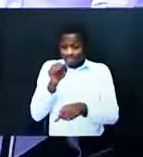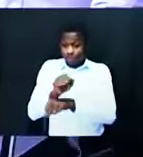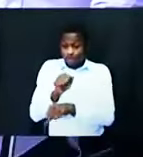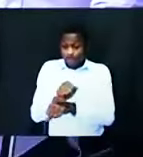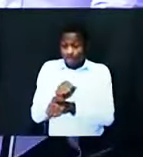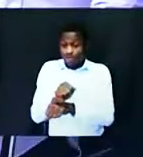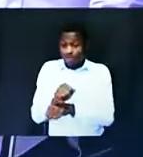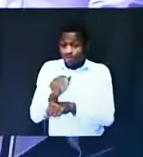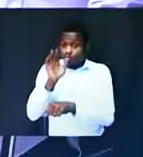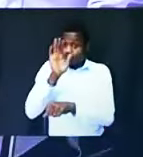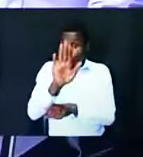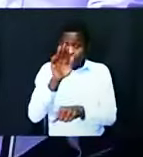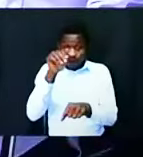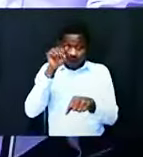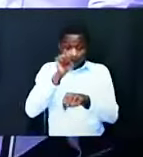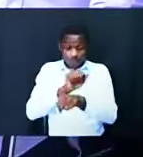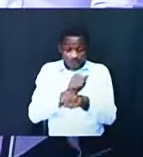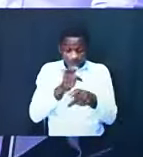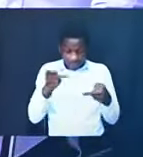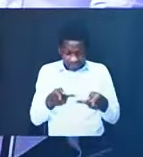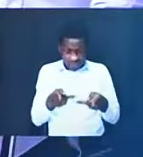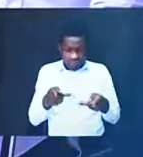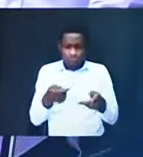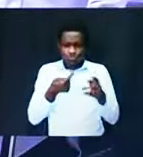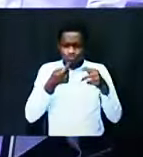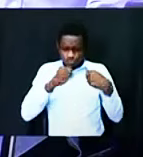us put out a new lifestyle